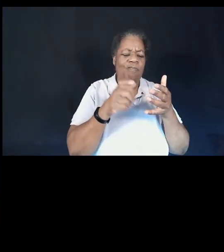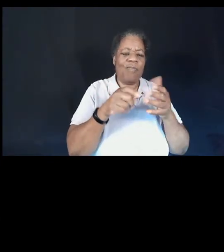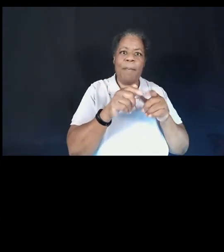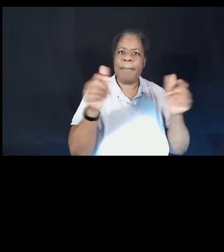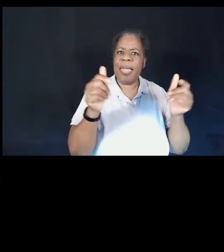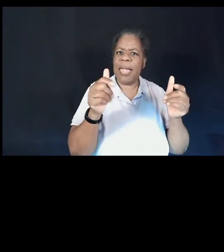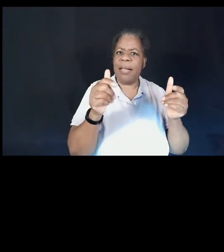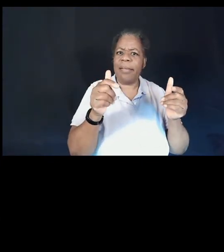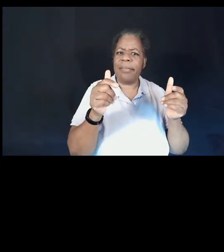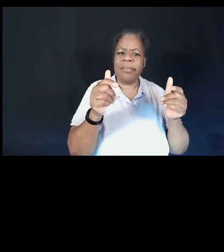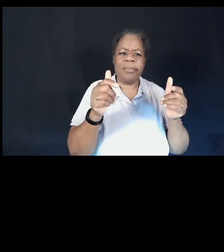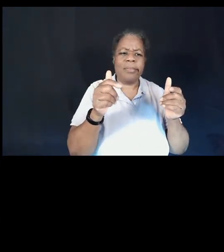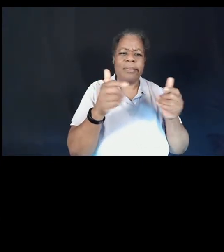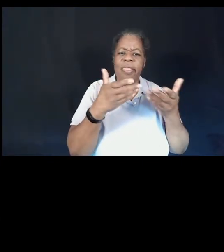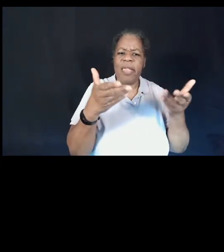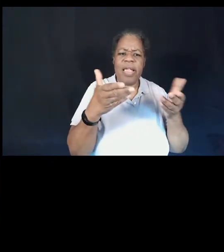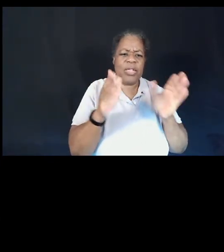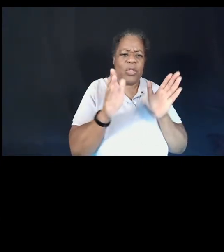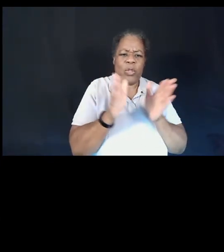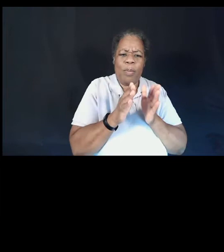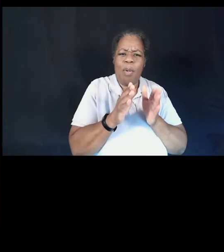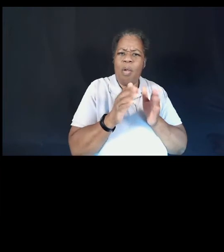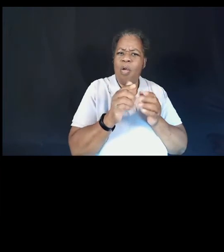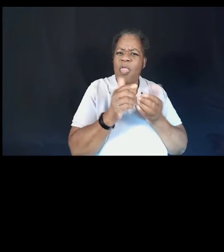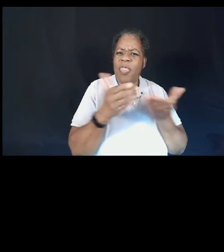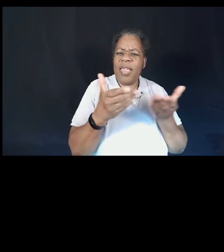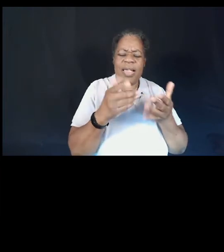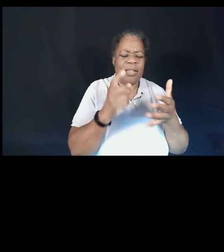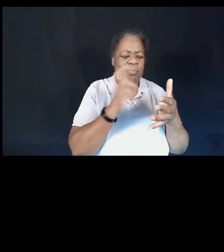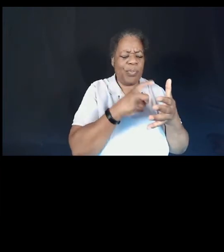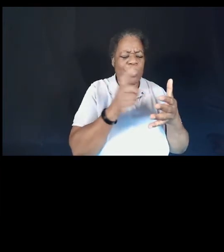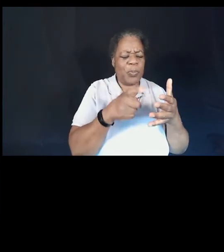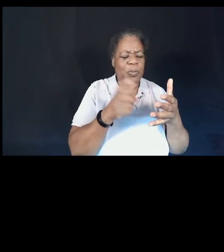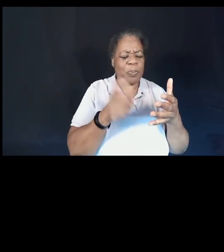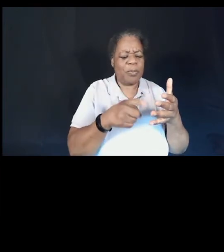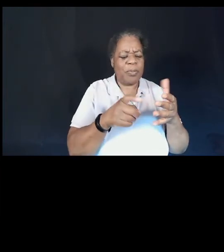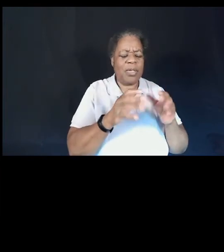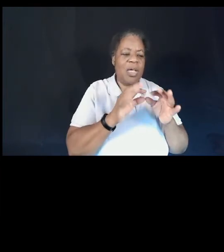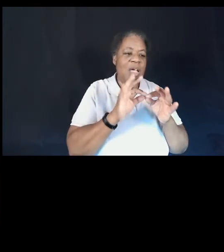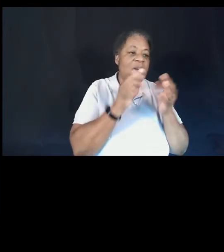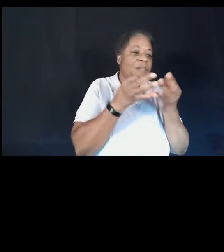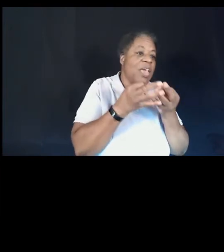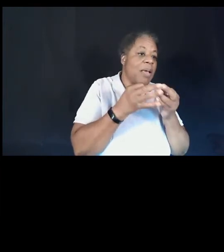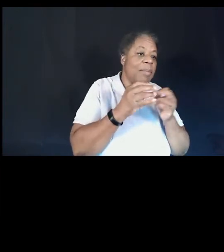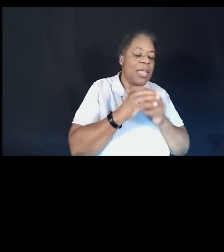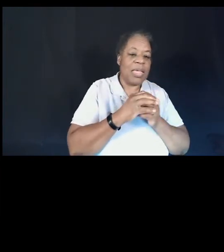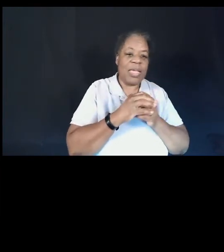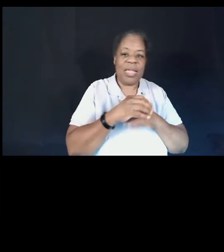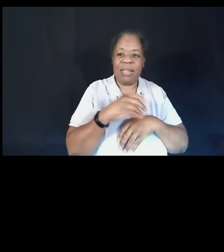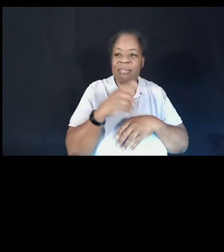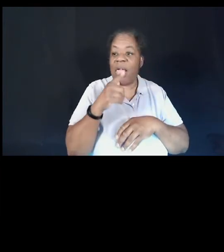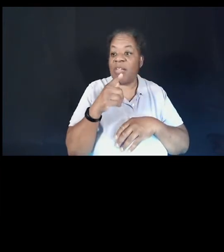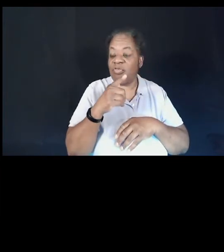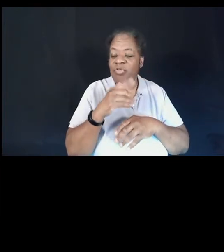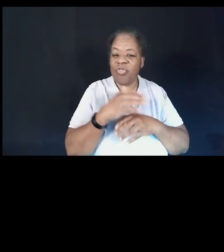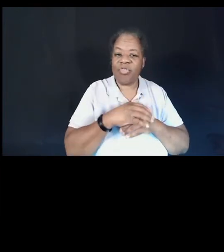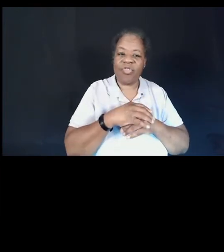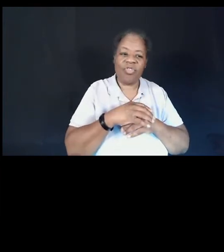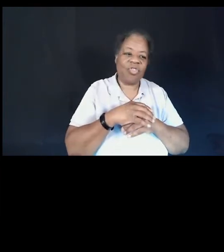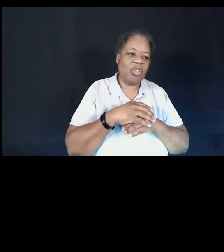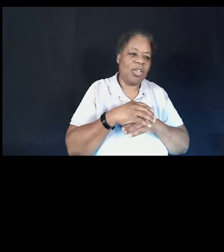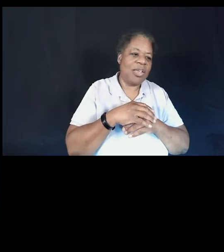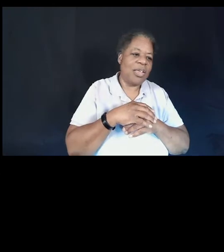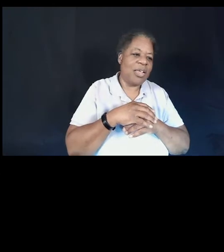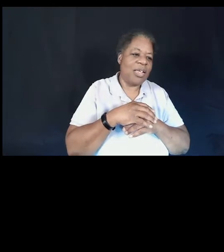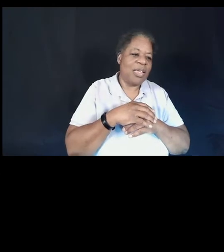to mind. You know, everything from your family to your lunch to hitting so many green lights